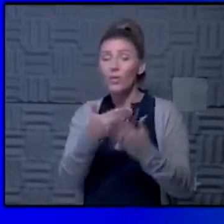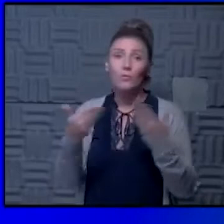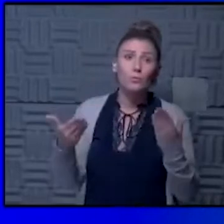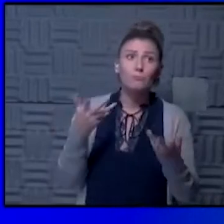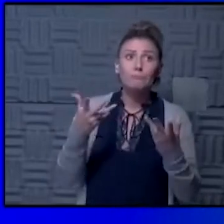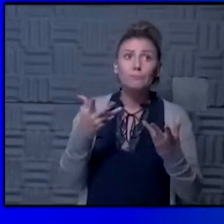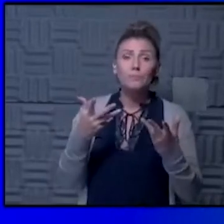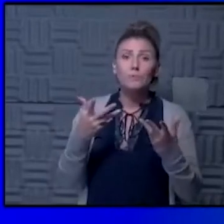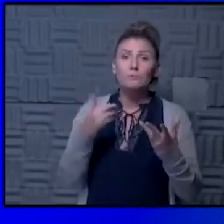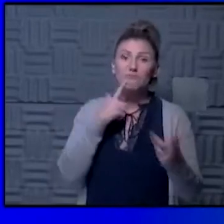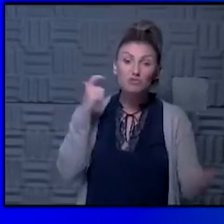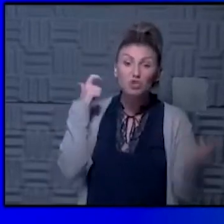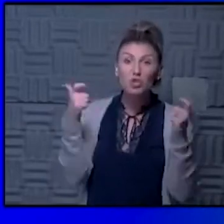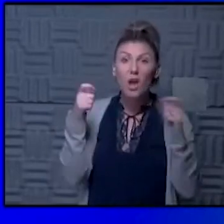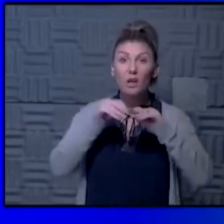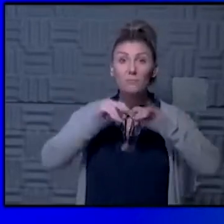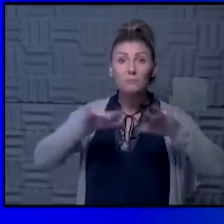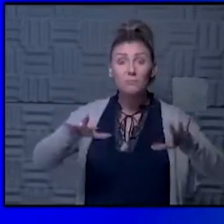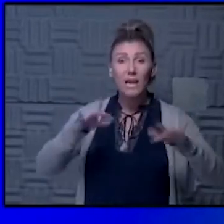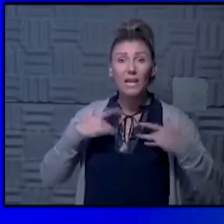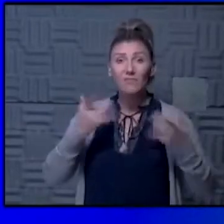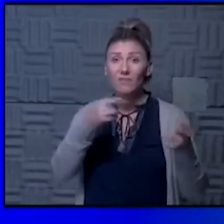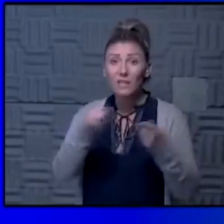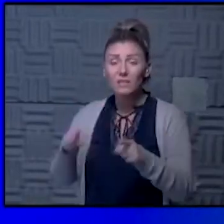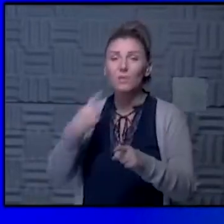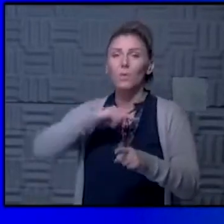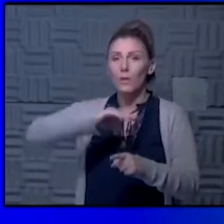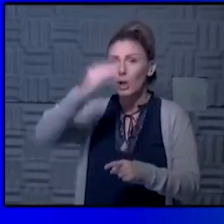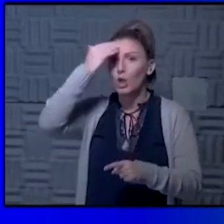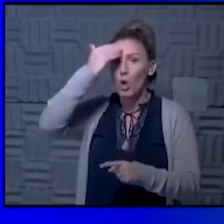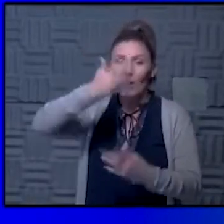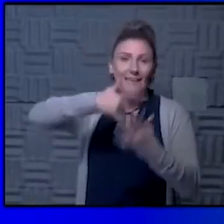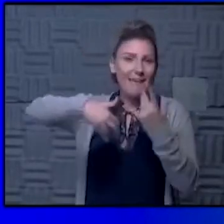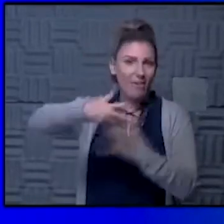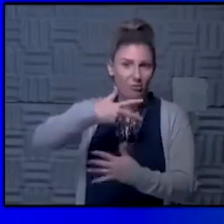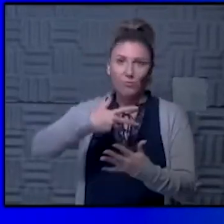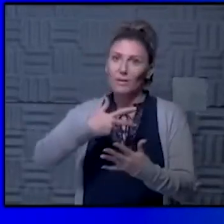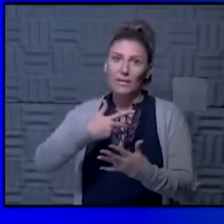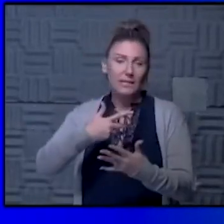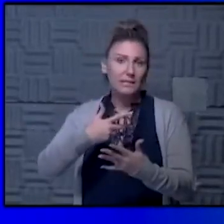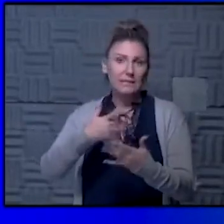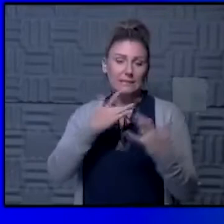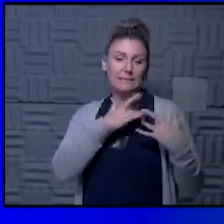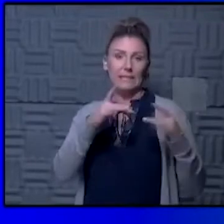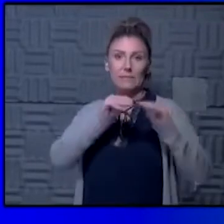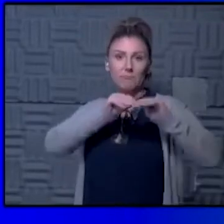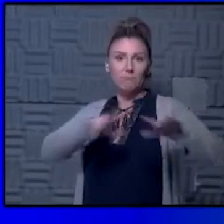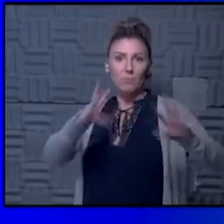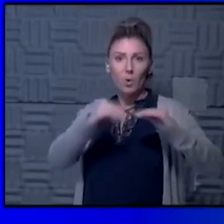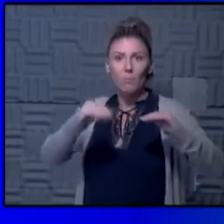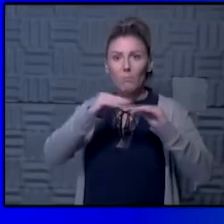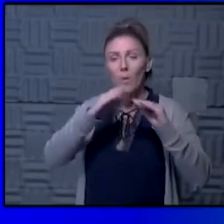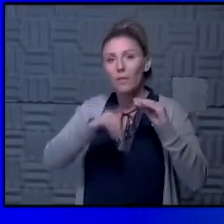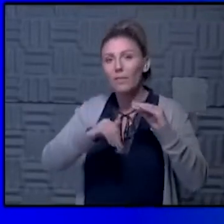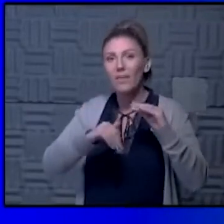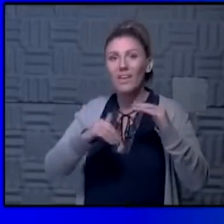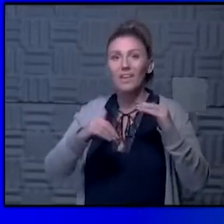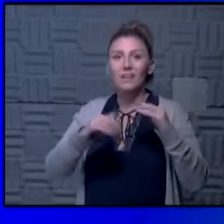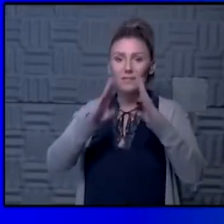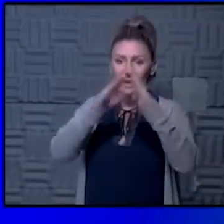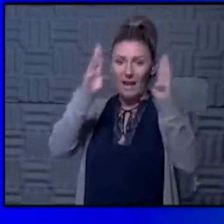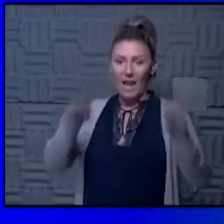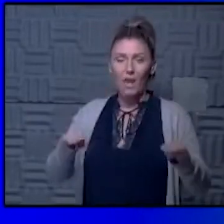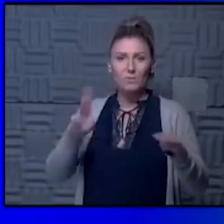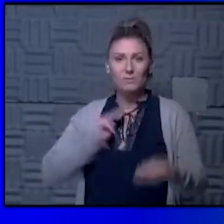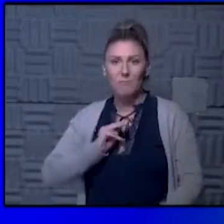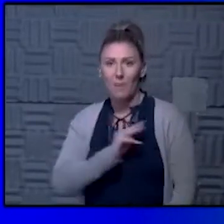super spreading events, if you will? We know that gatherings certainly tend to spread it more than just household